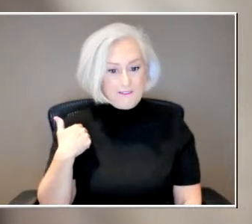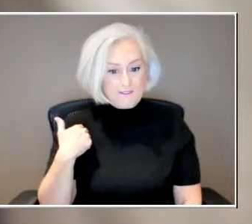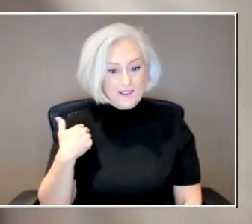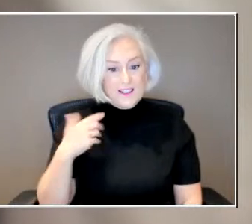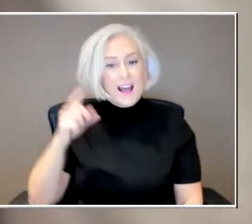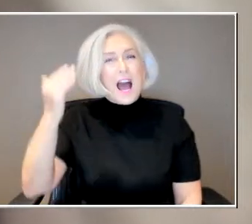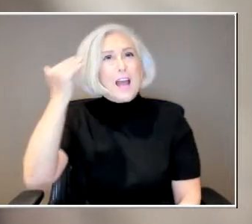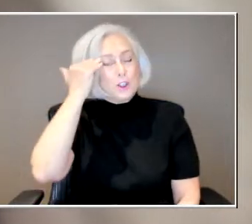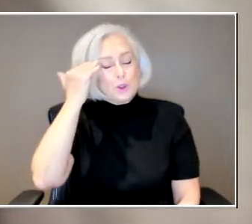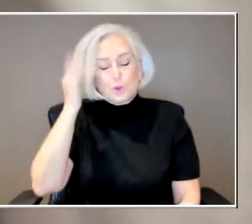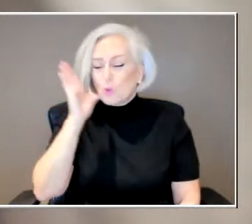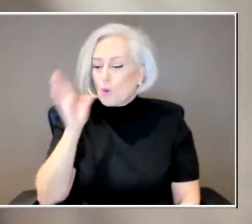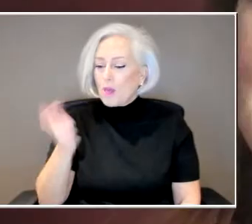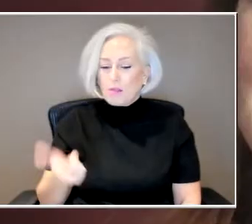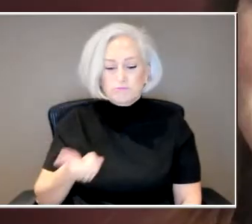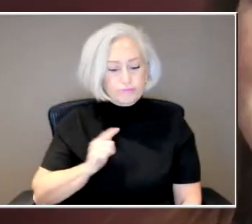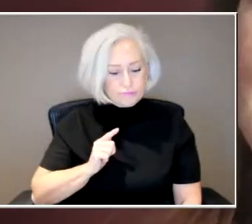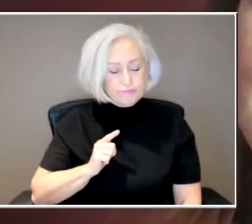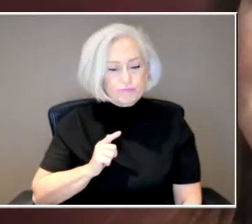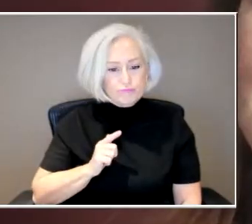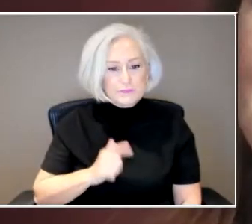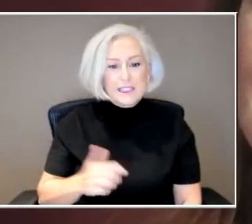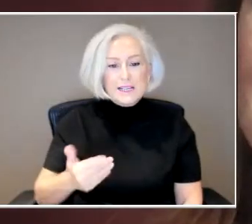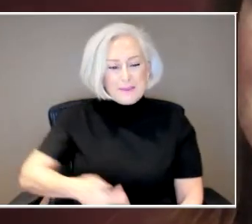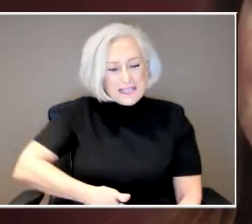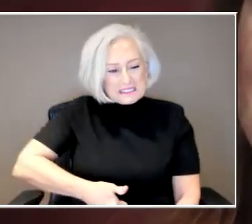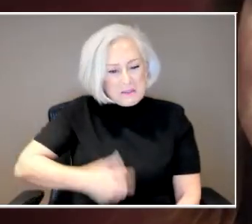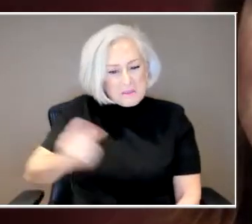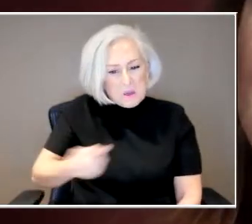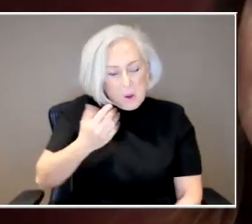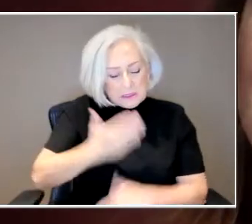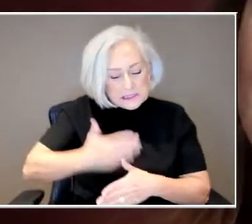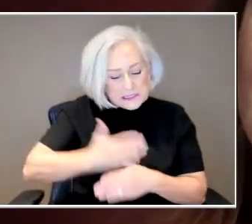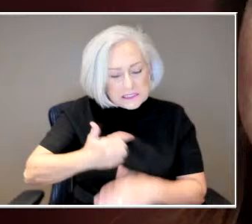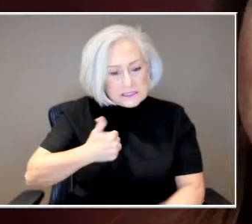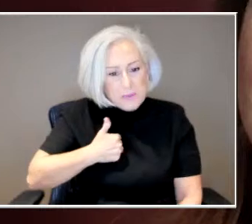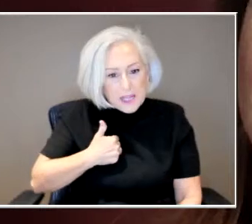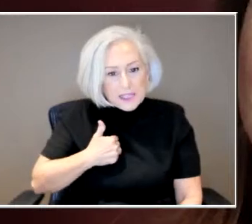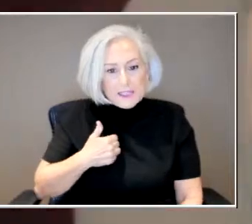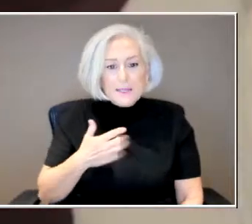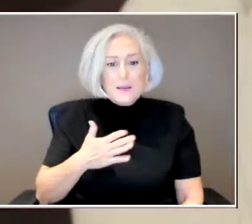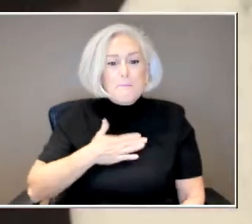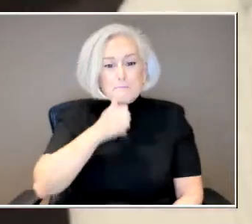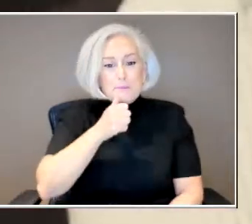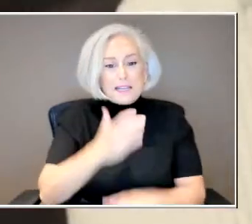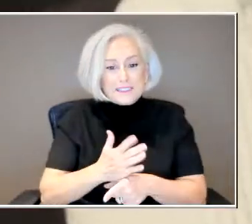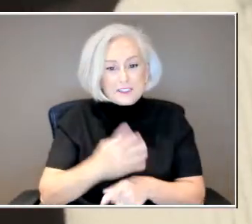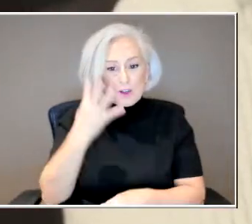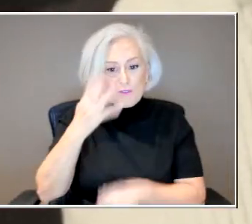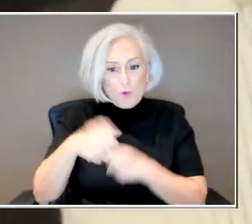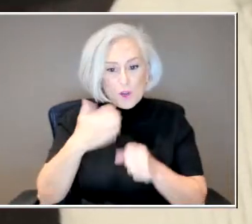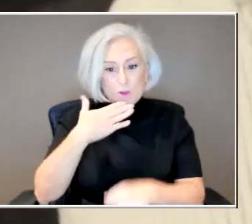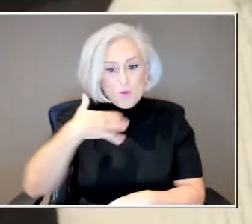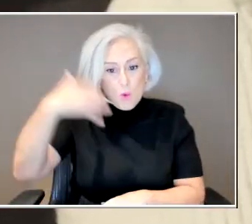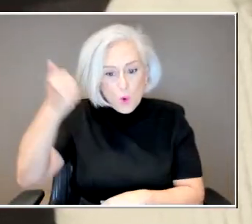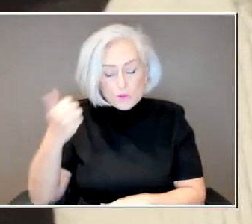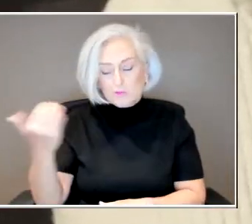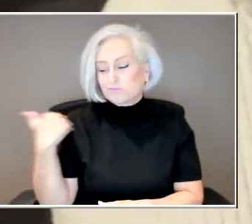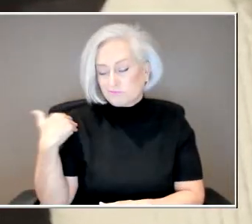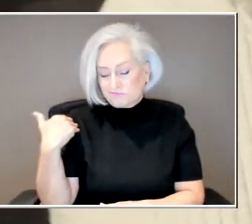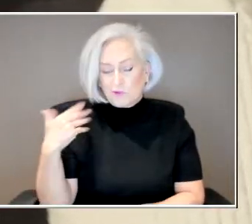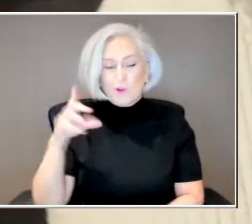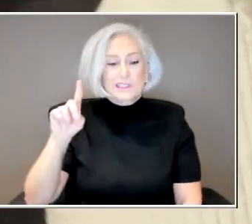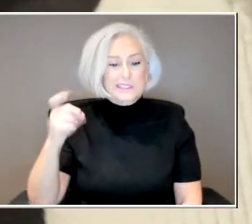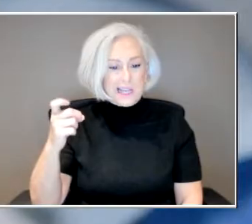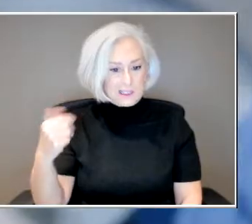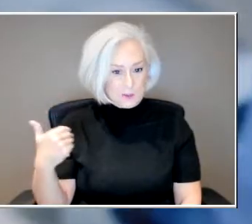stomach. I've always felt it was a genetic thing. I have an older sister, 4 years older. She had previously been diagnosed. We knew that she had the